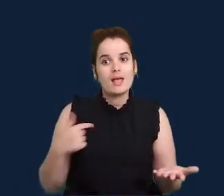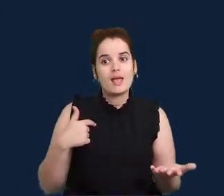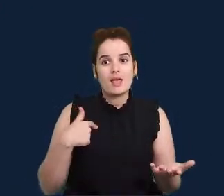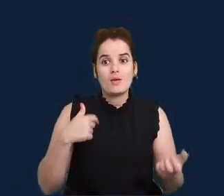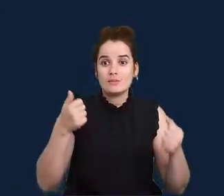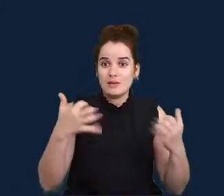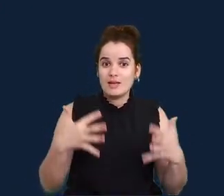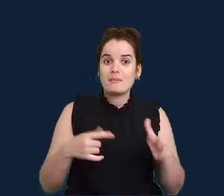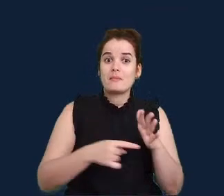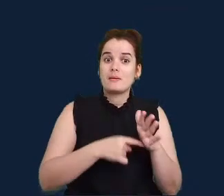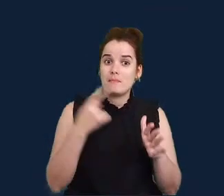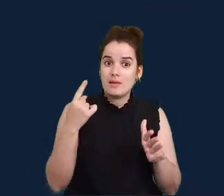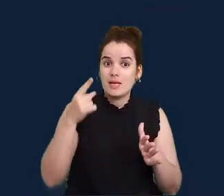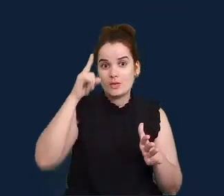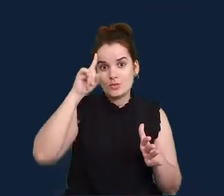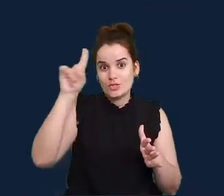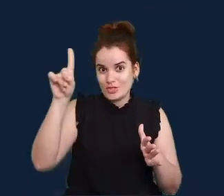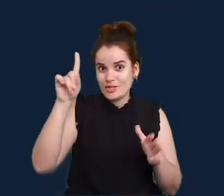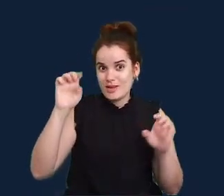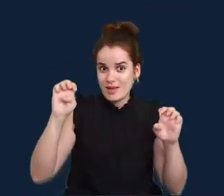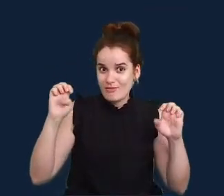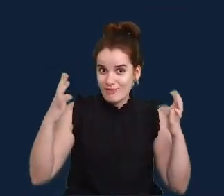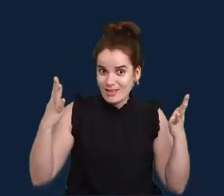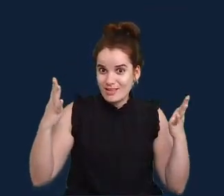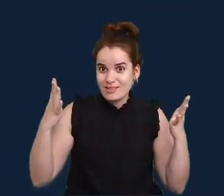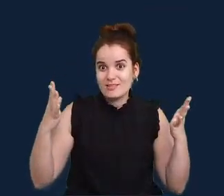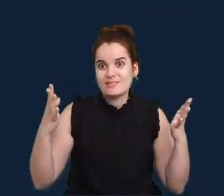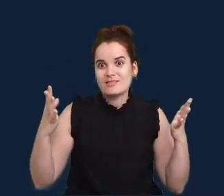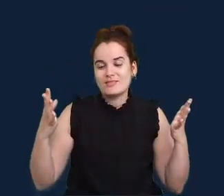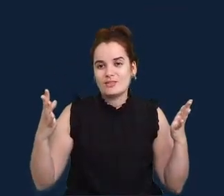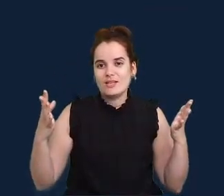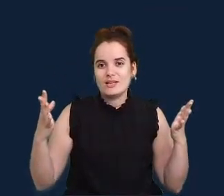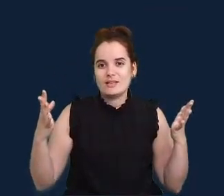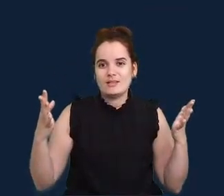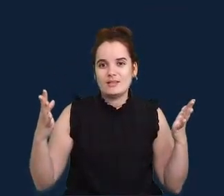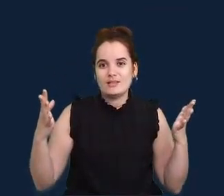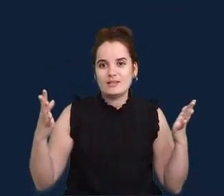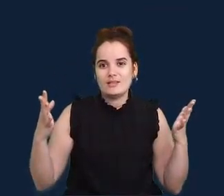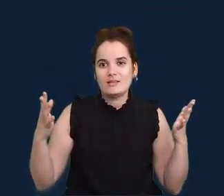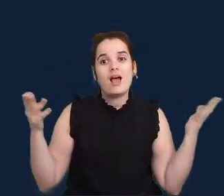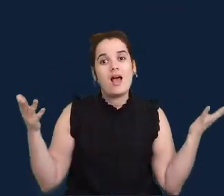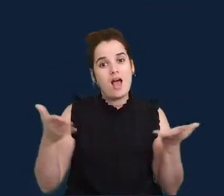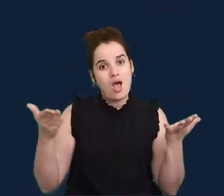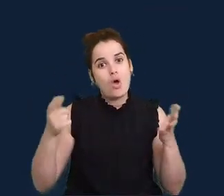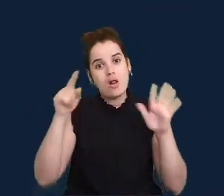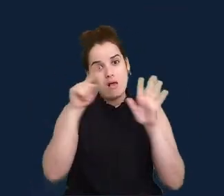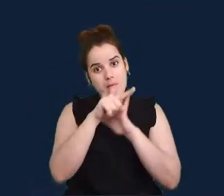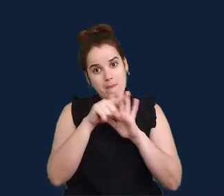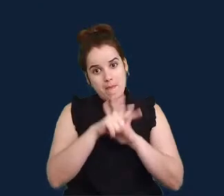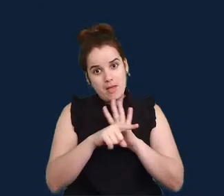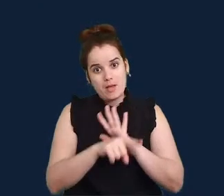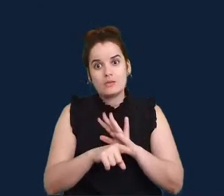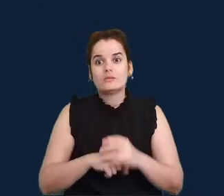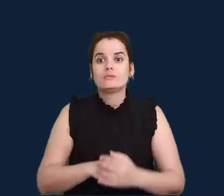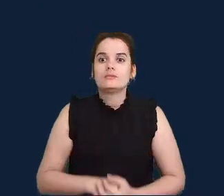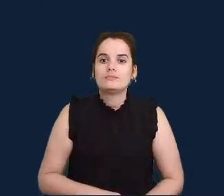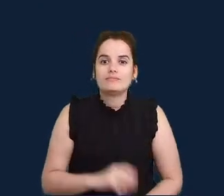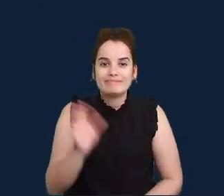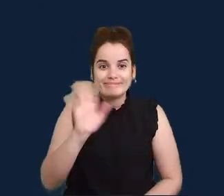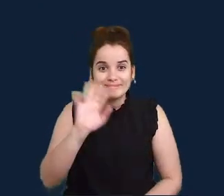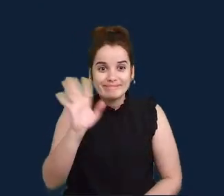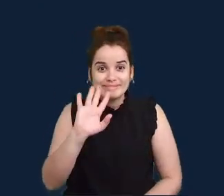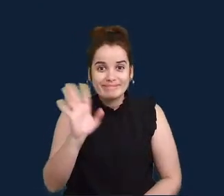evening again. I would just like to make a correction. I said we were on the second day of the meeting, but it's the third day. We'll now